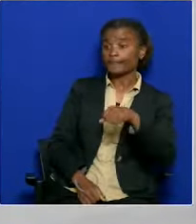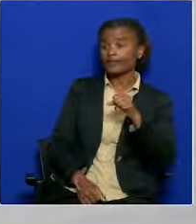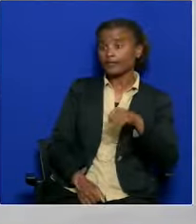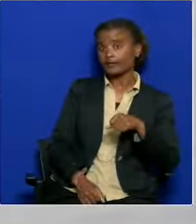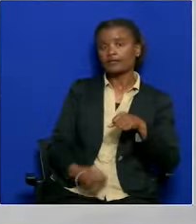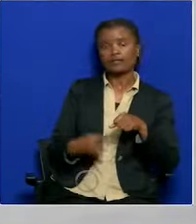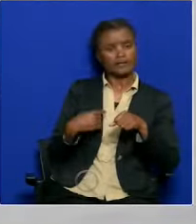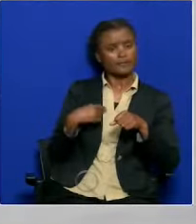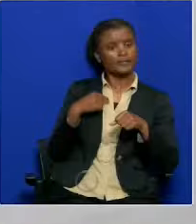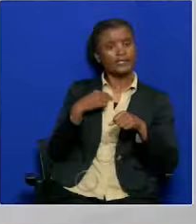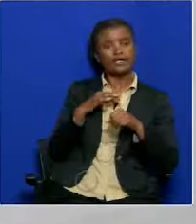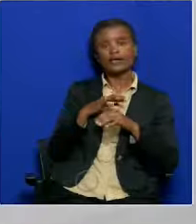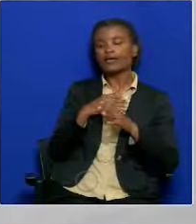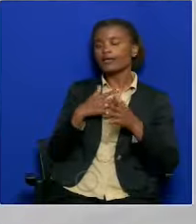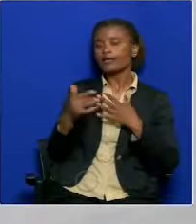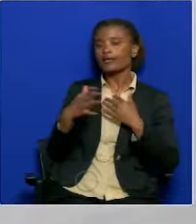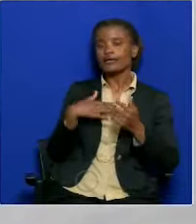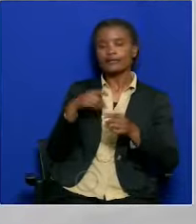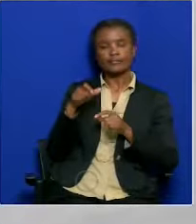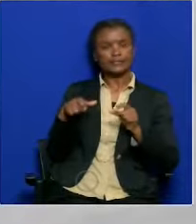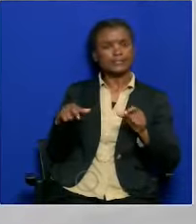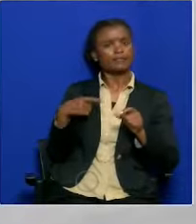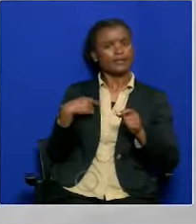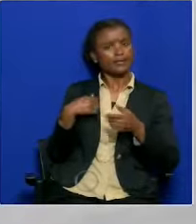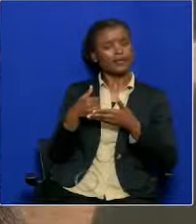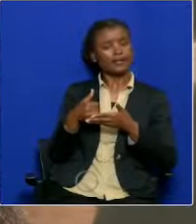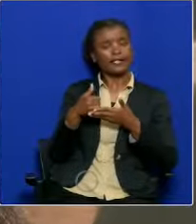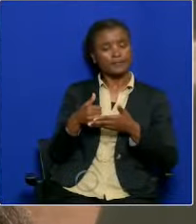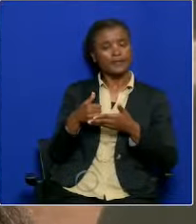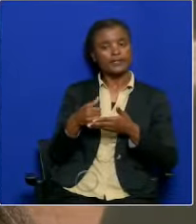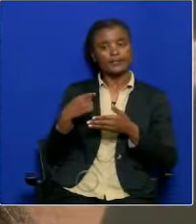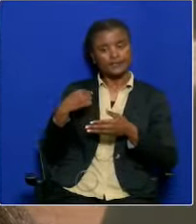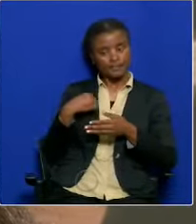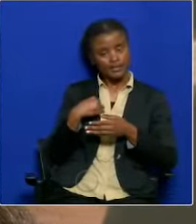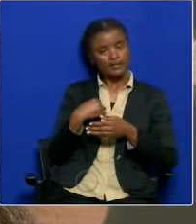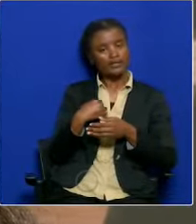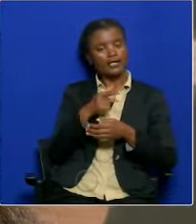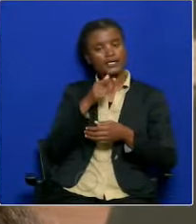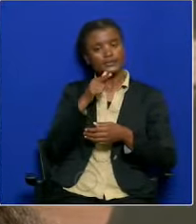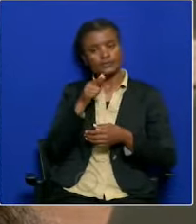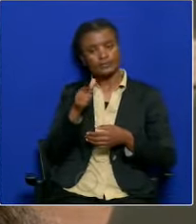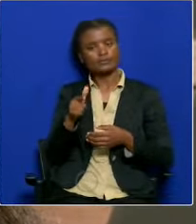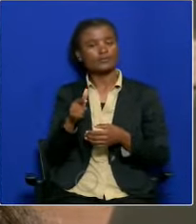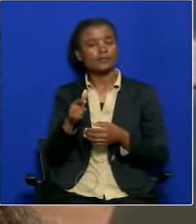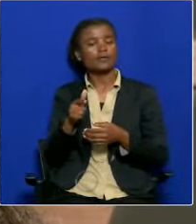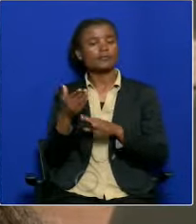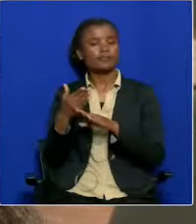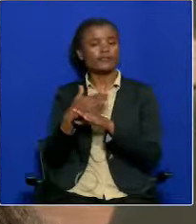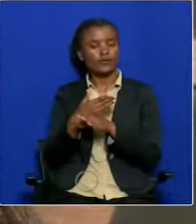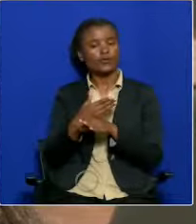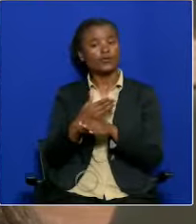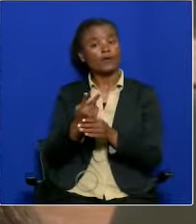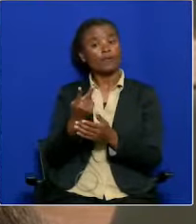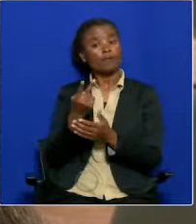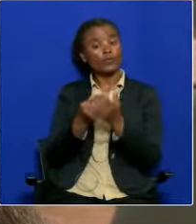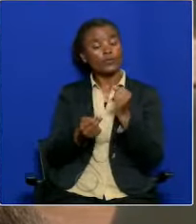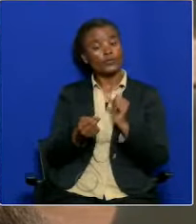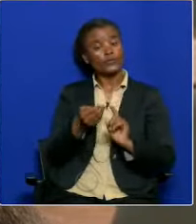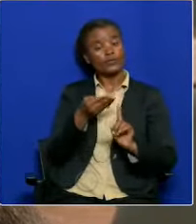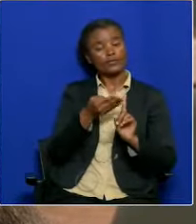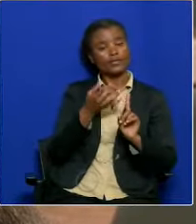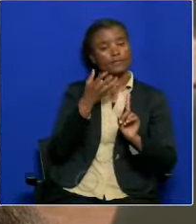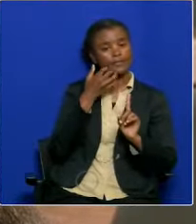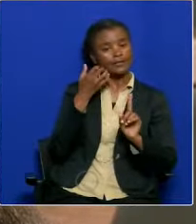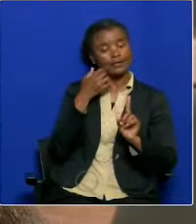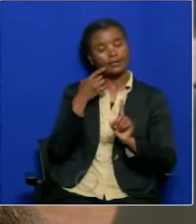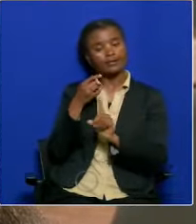indicated that Nkosi and Matlala, they are known to each other, hence he mentioned the name. And I